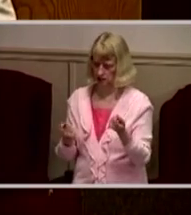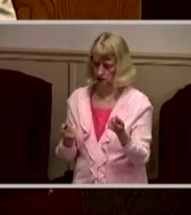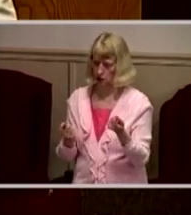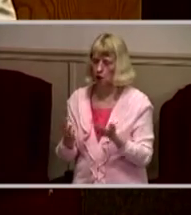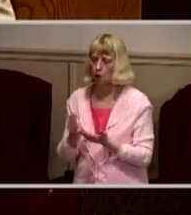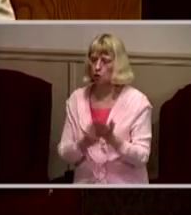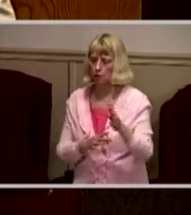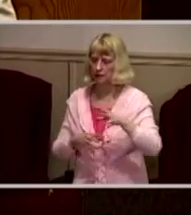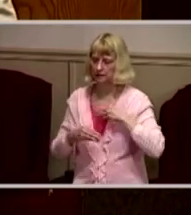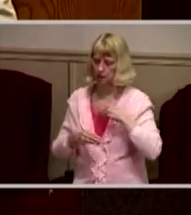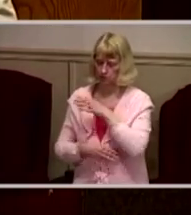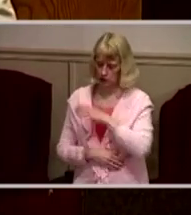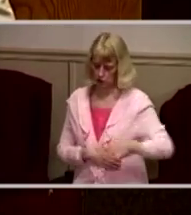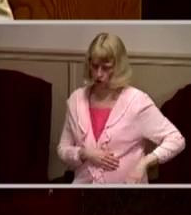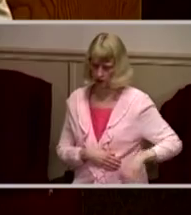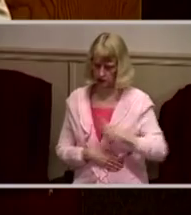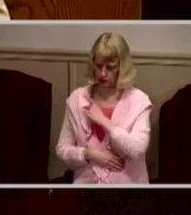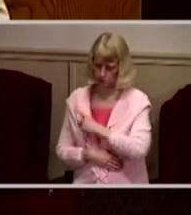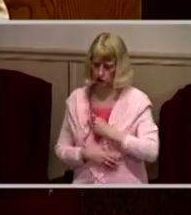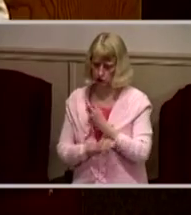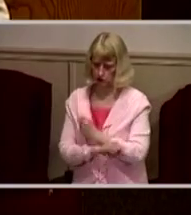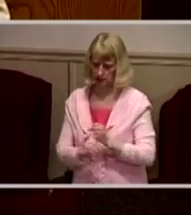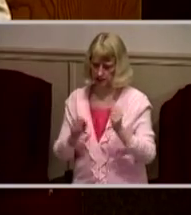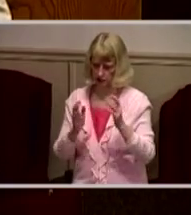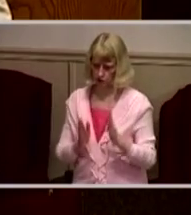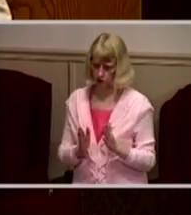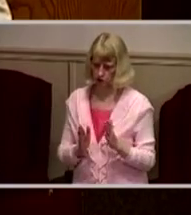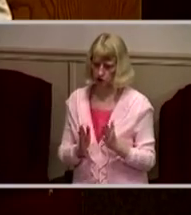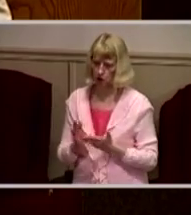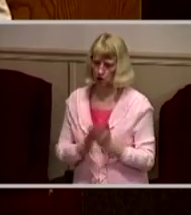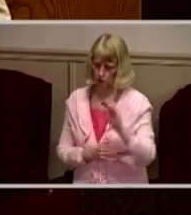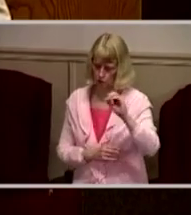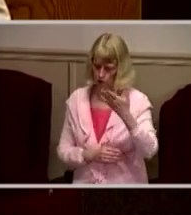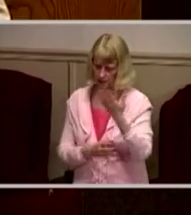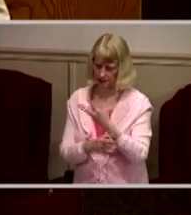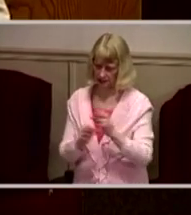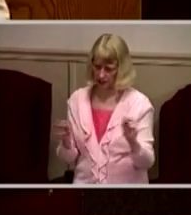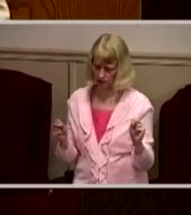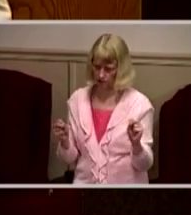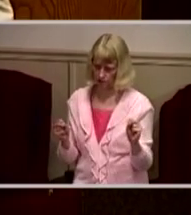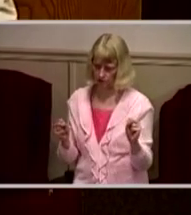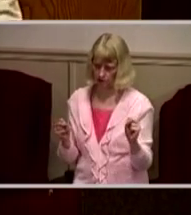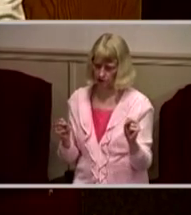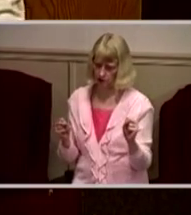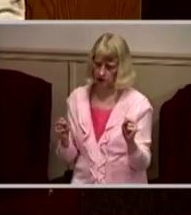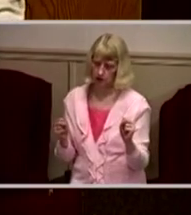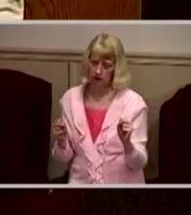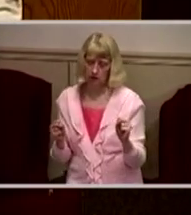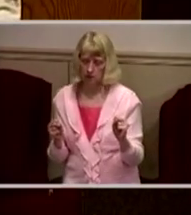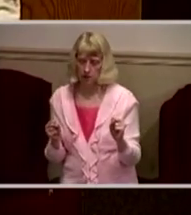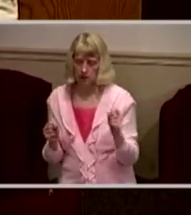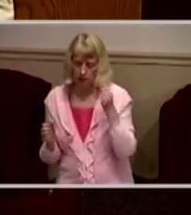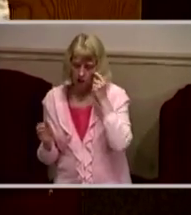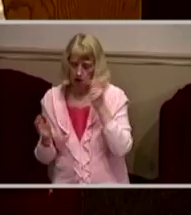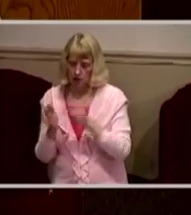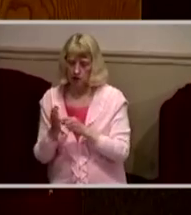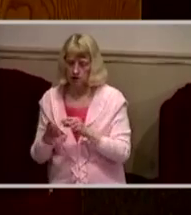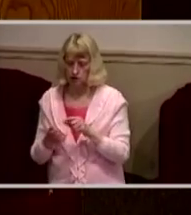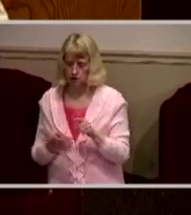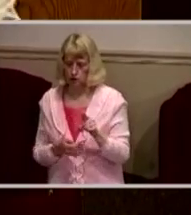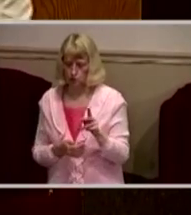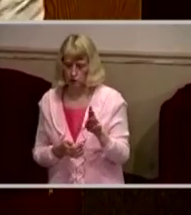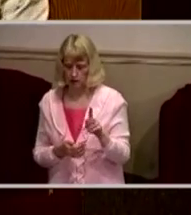through trusting Christ alone as your Savior. For by grace are ye saved. But then notice going on with verse